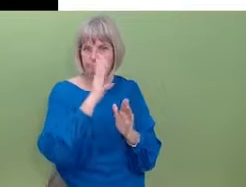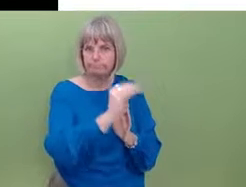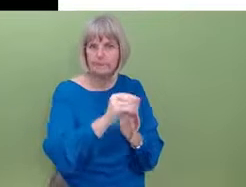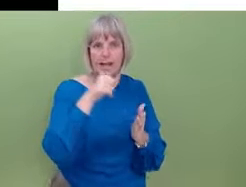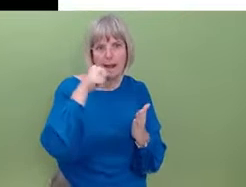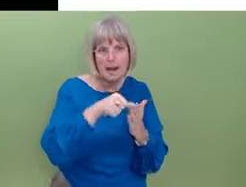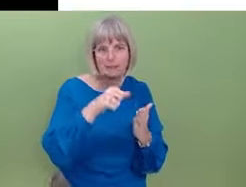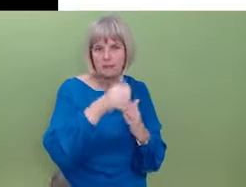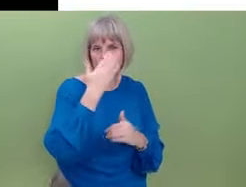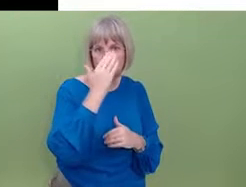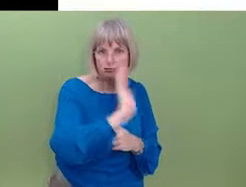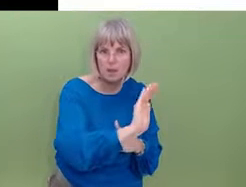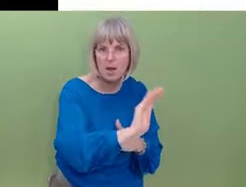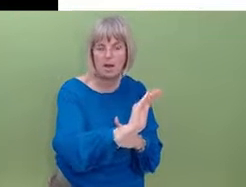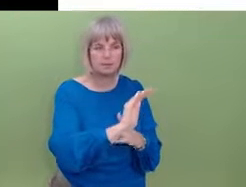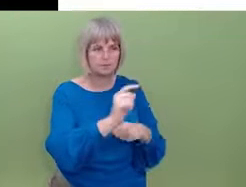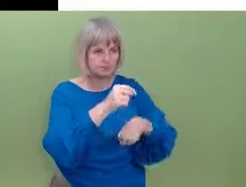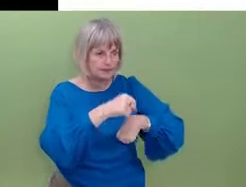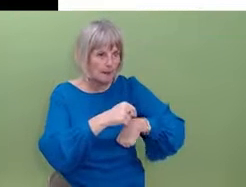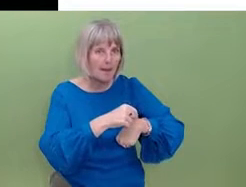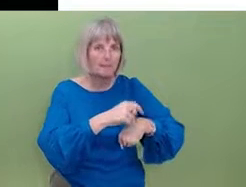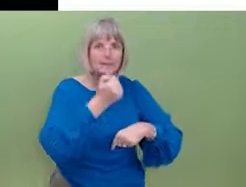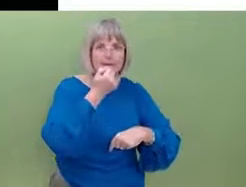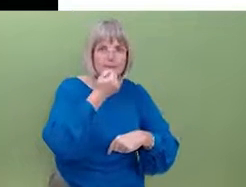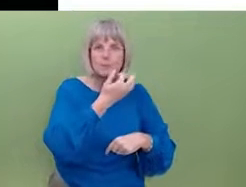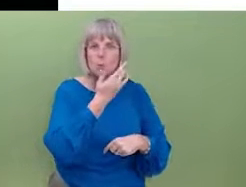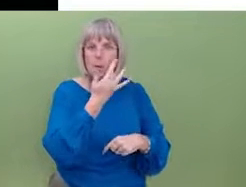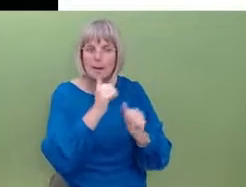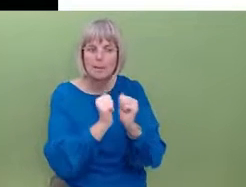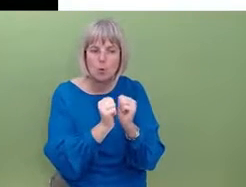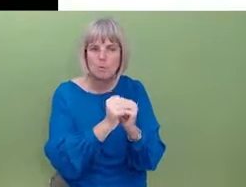if this is going to be helpful for the young person and their family.